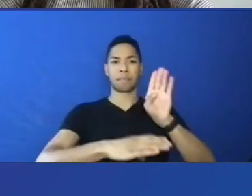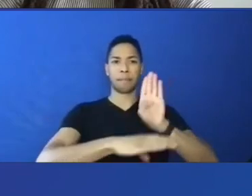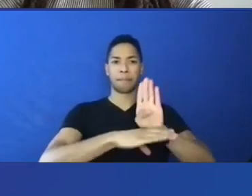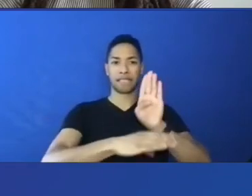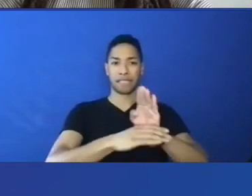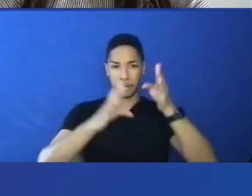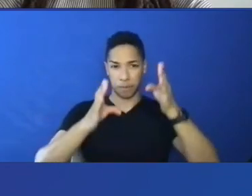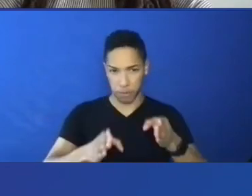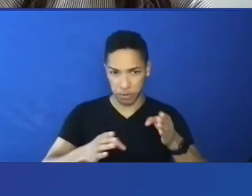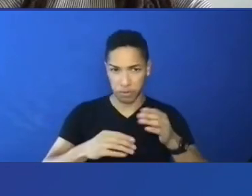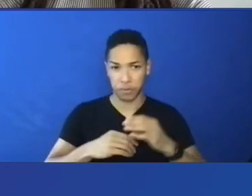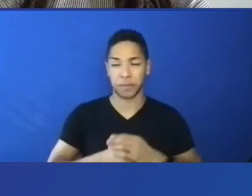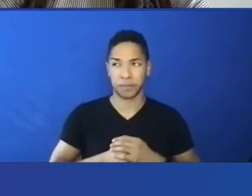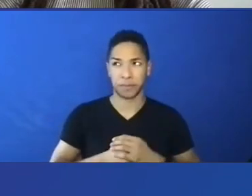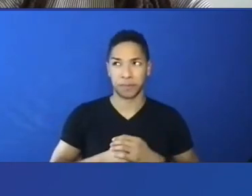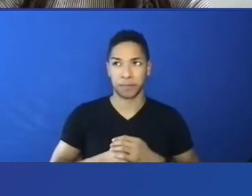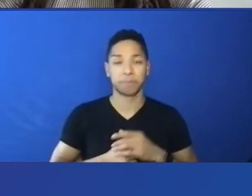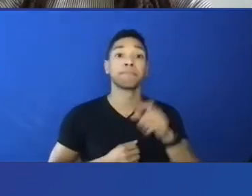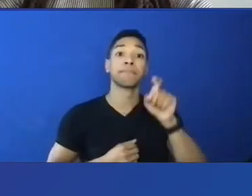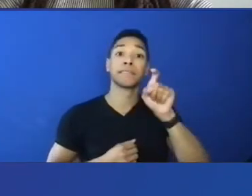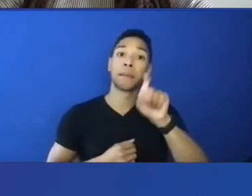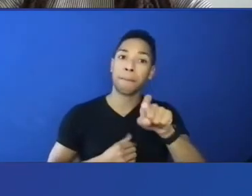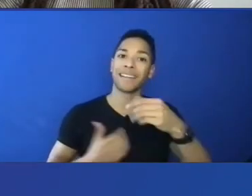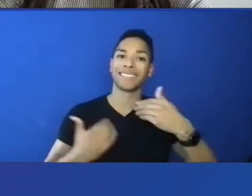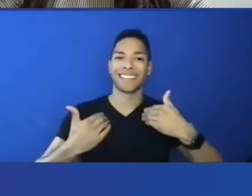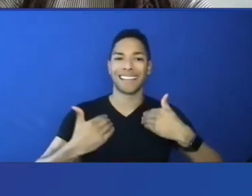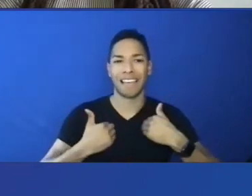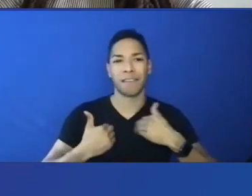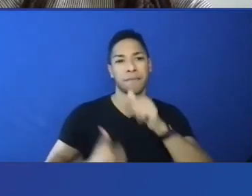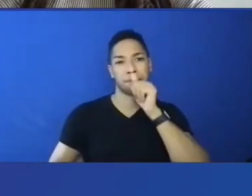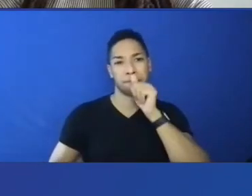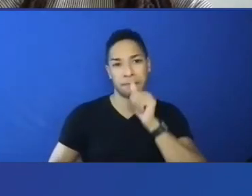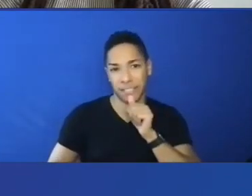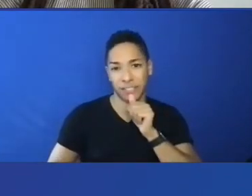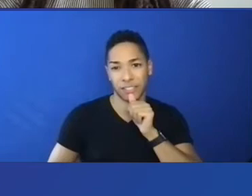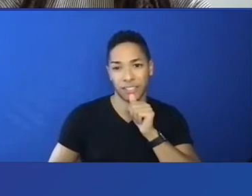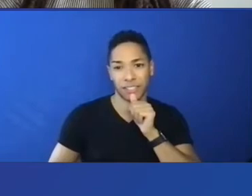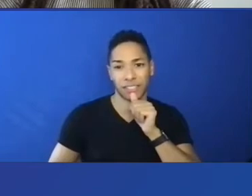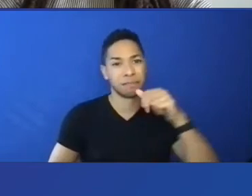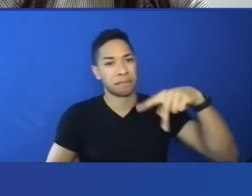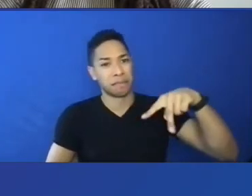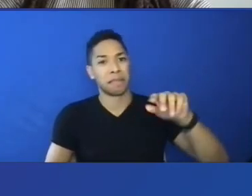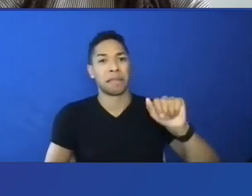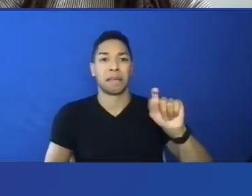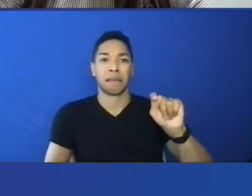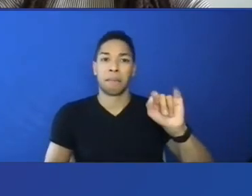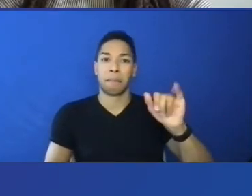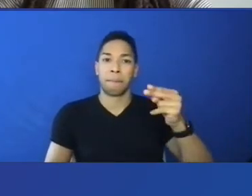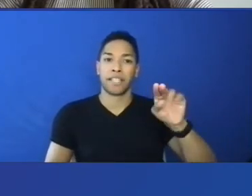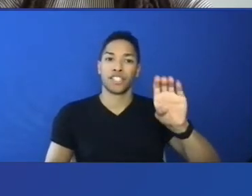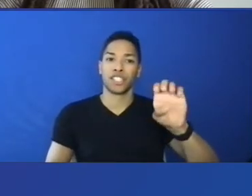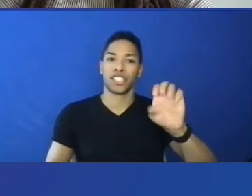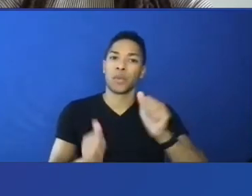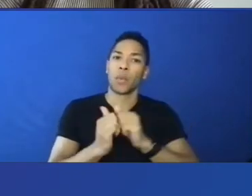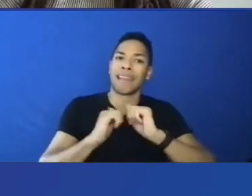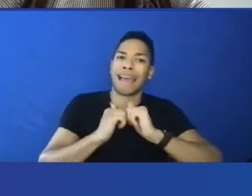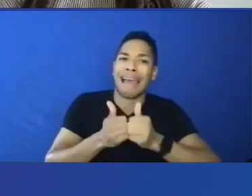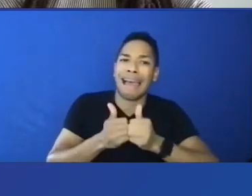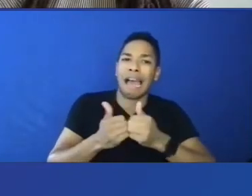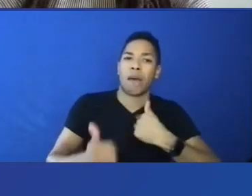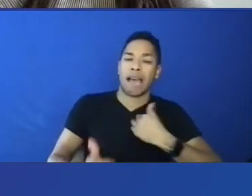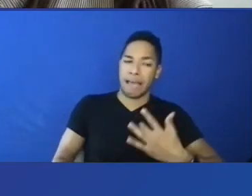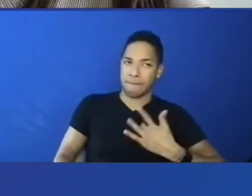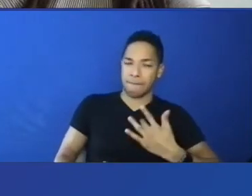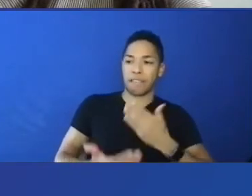person, is that there has to be patience with the way that I feel things need